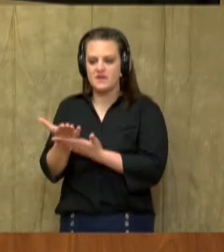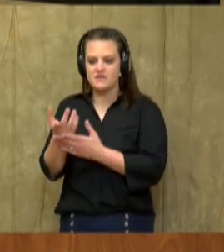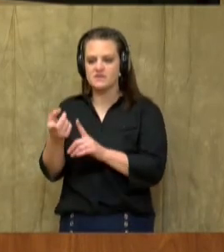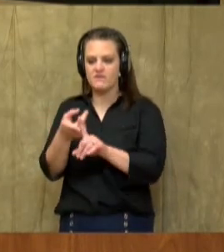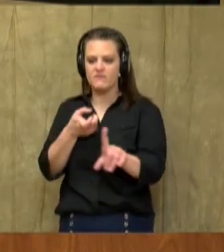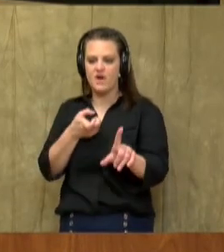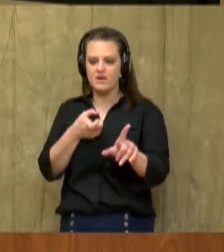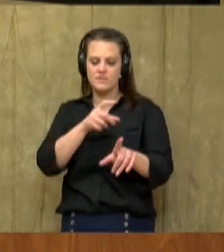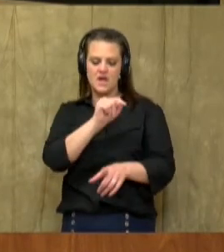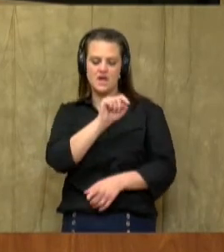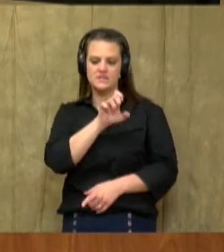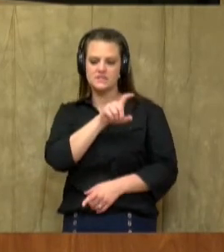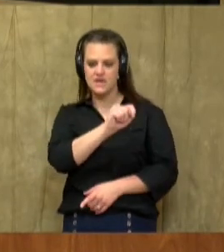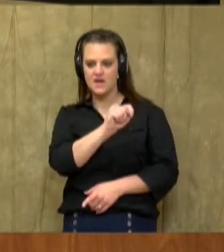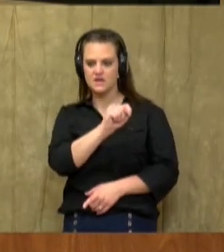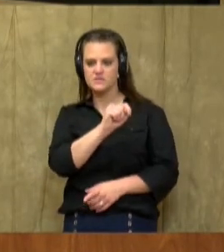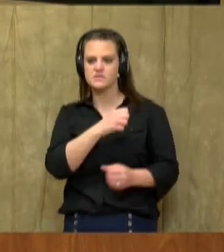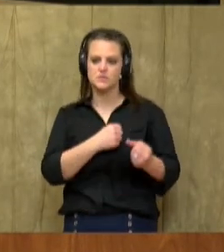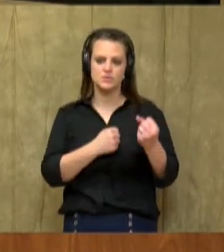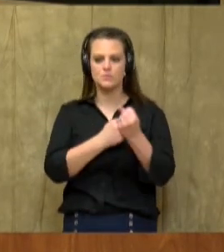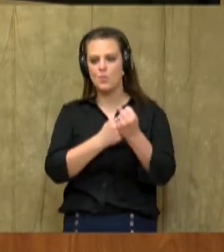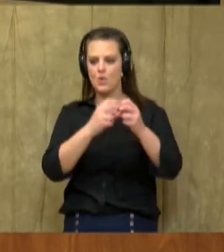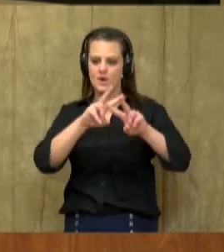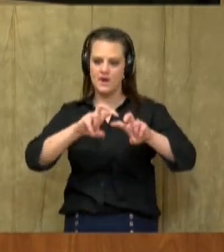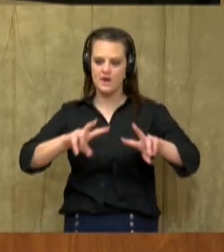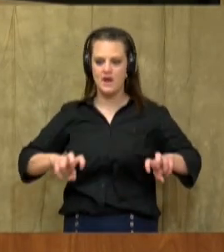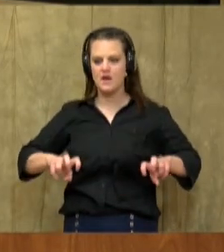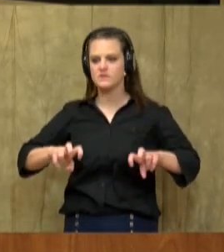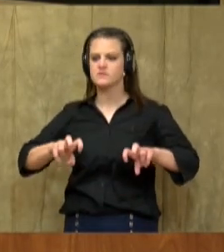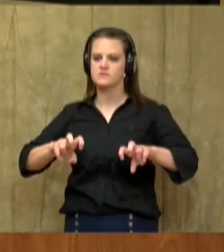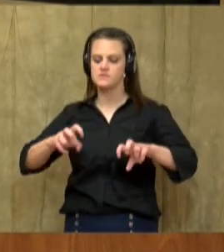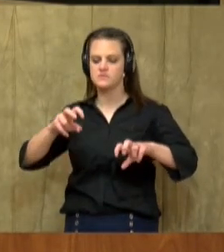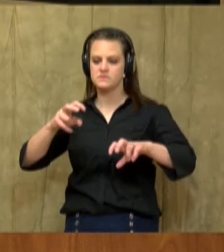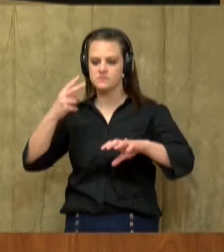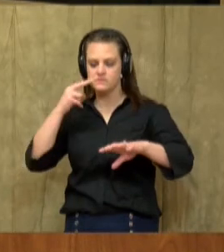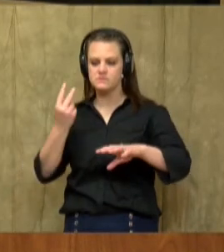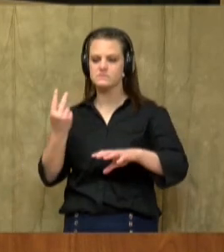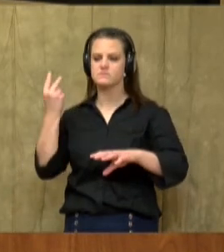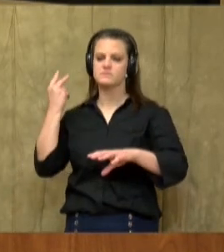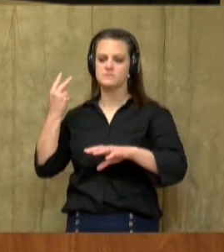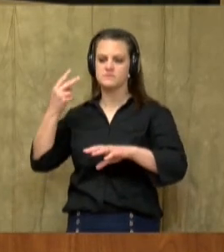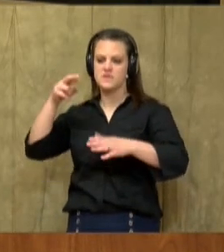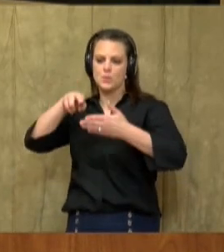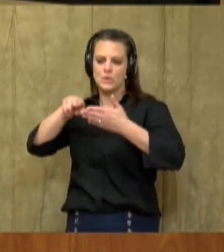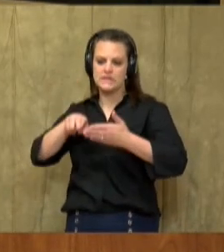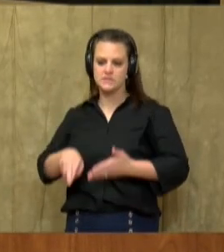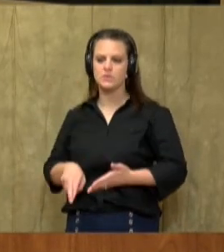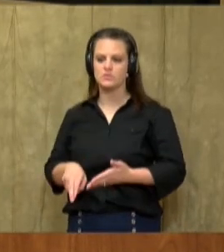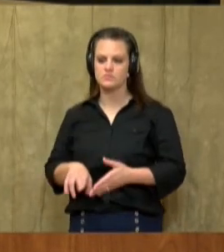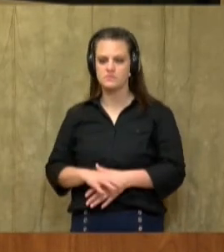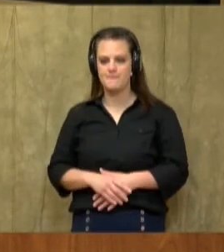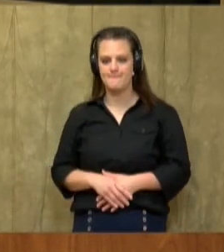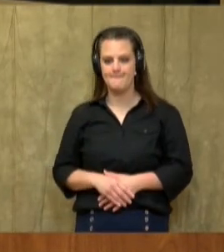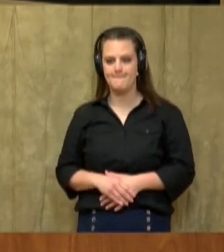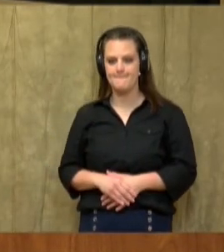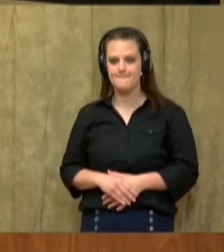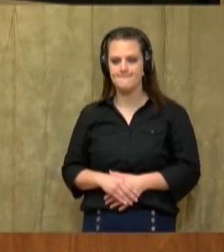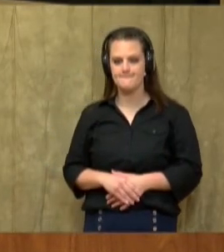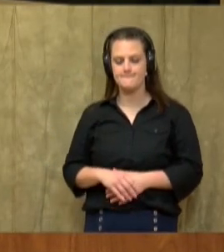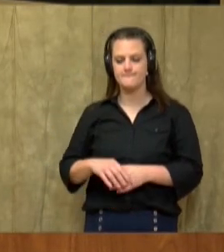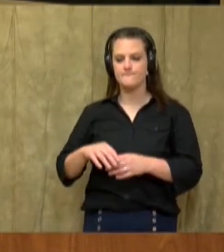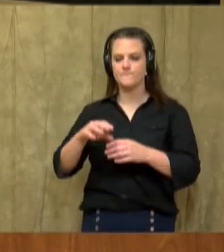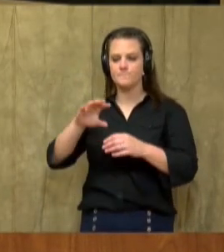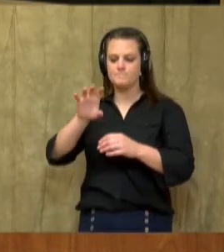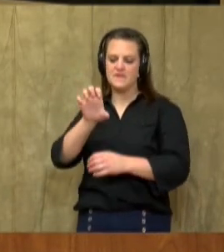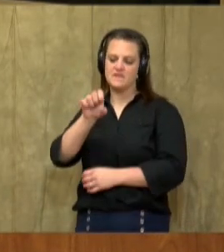to support analysis, reflection, and research. Text-dependent questions about literature and informational text. And the essential